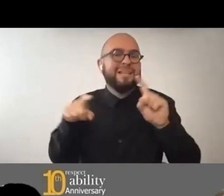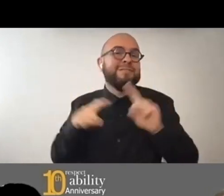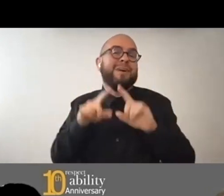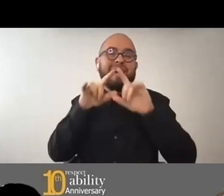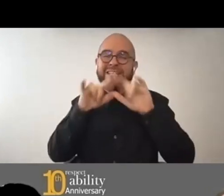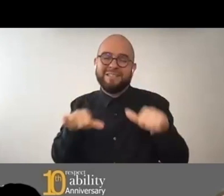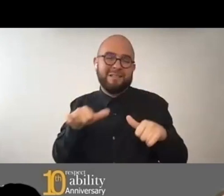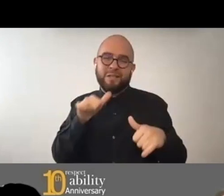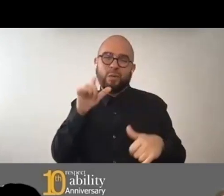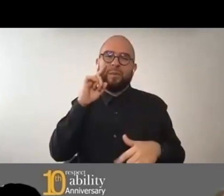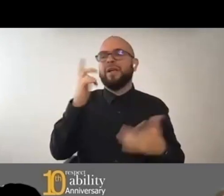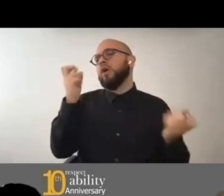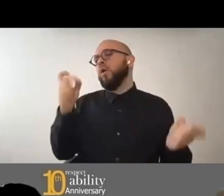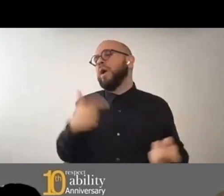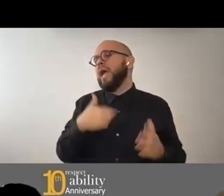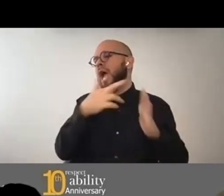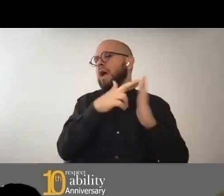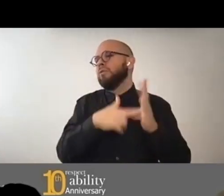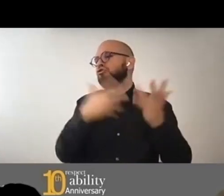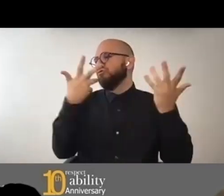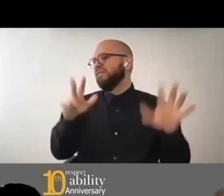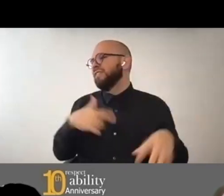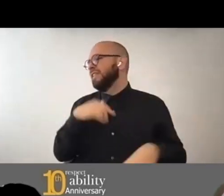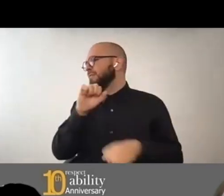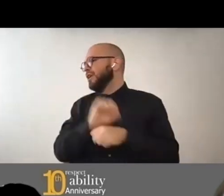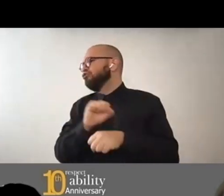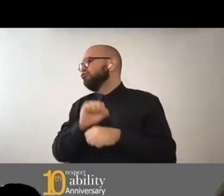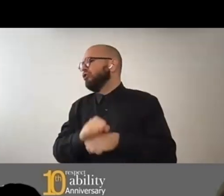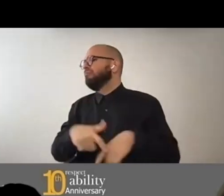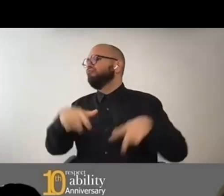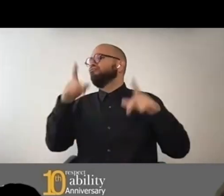figure, okay, I registered with rehab, that's my job search.